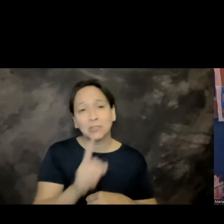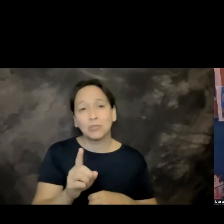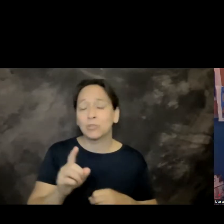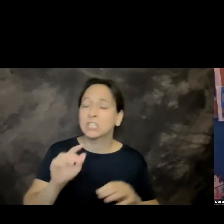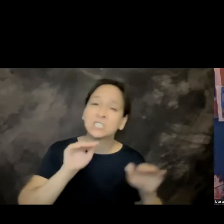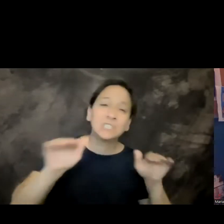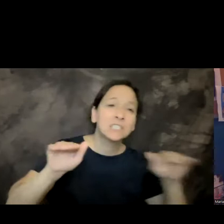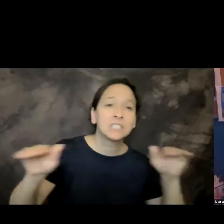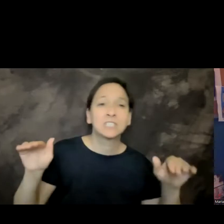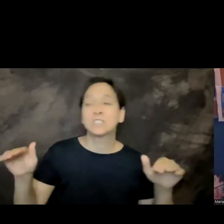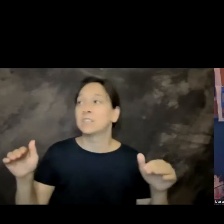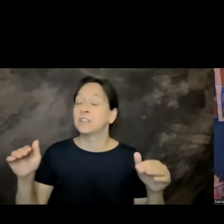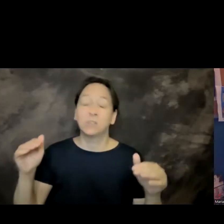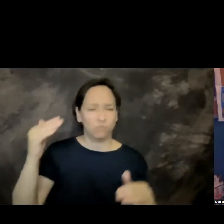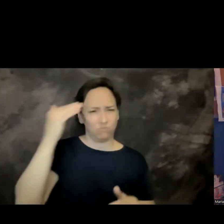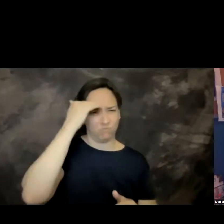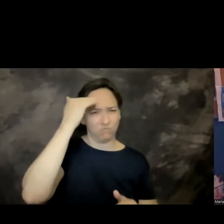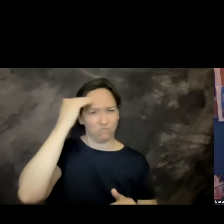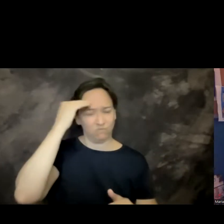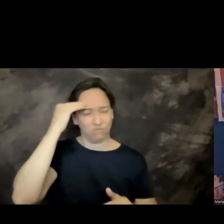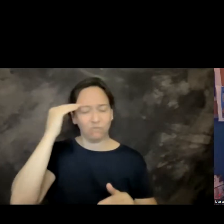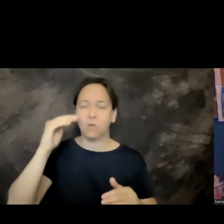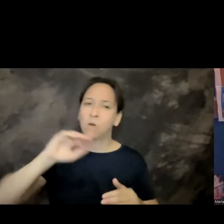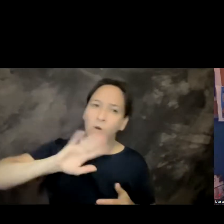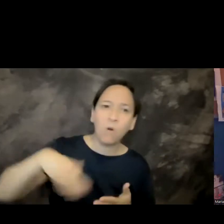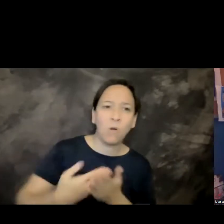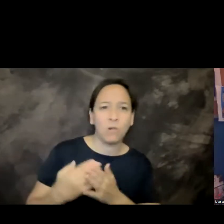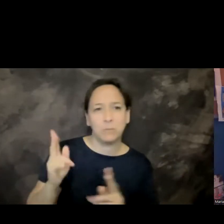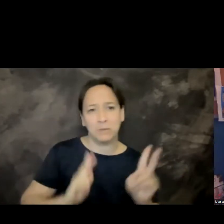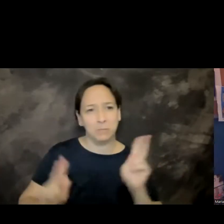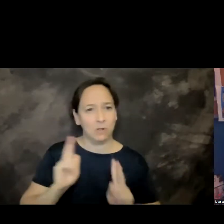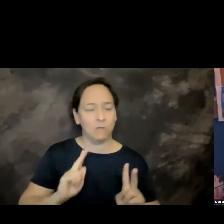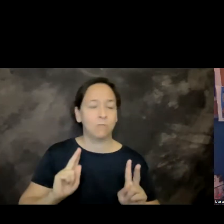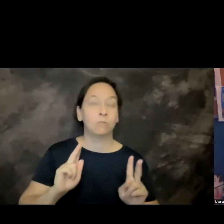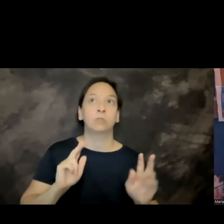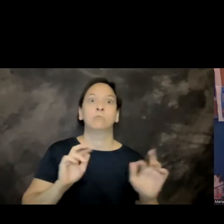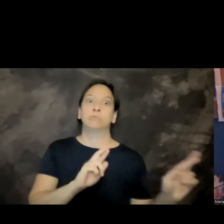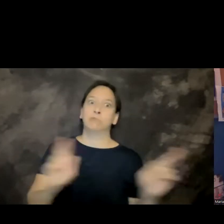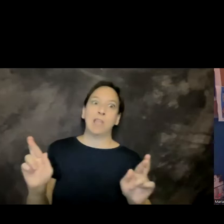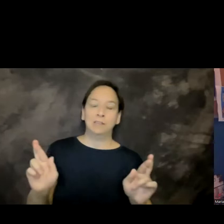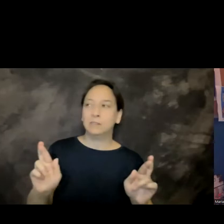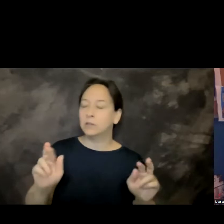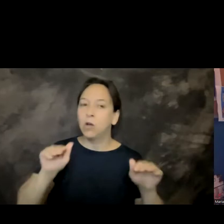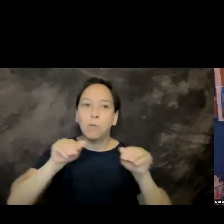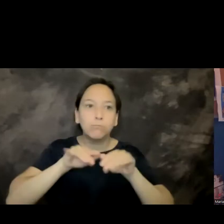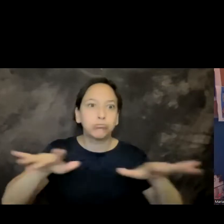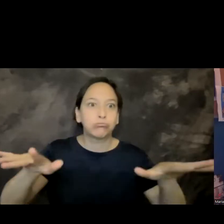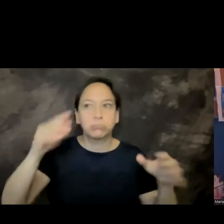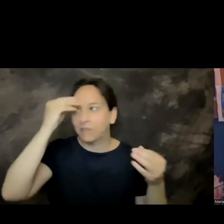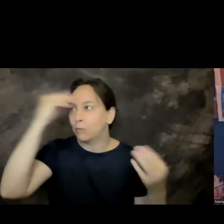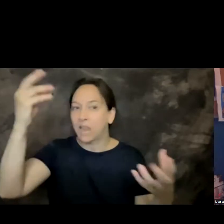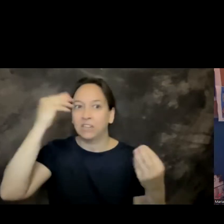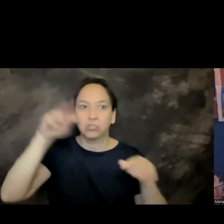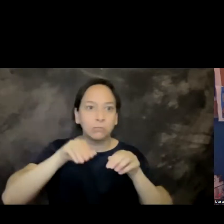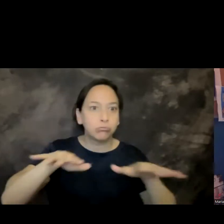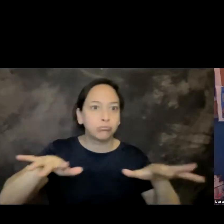Line shutdown, but we are also doing our best to get the information out into our communities. And